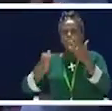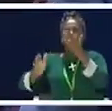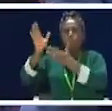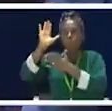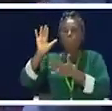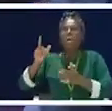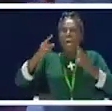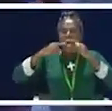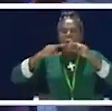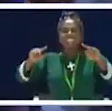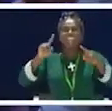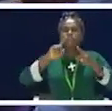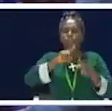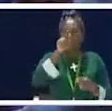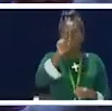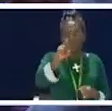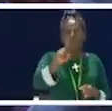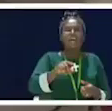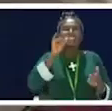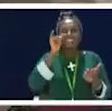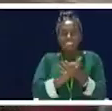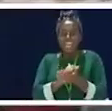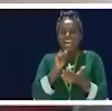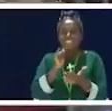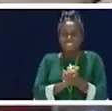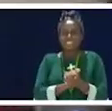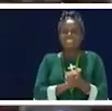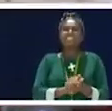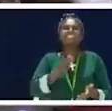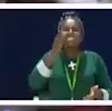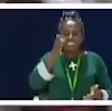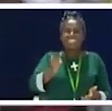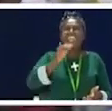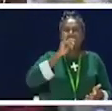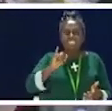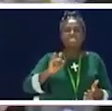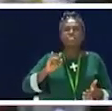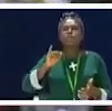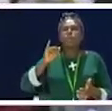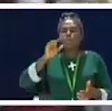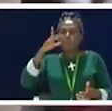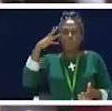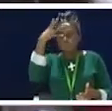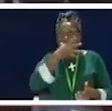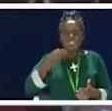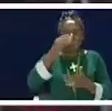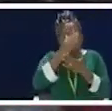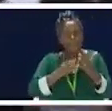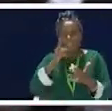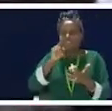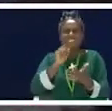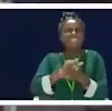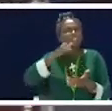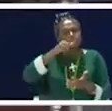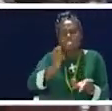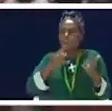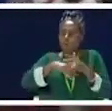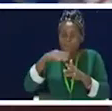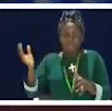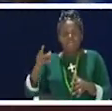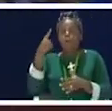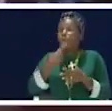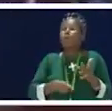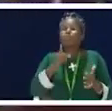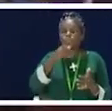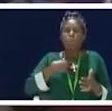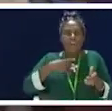announce to you that it's on that side of you that is yet to come out. What you have seen so far is just one